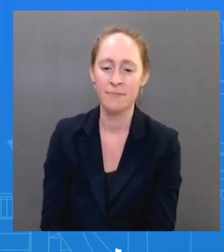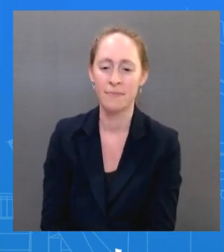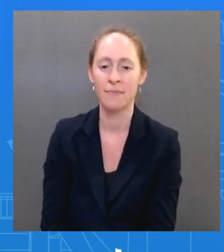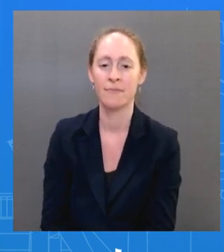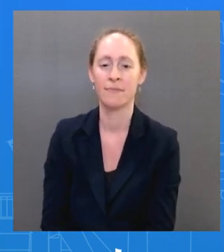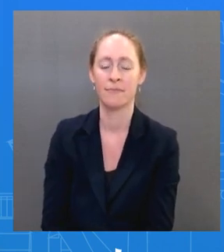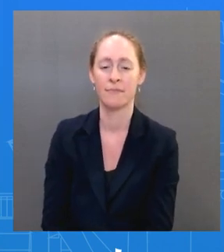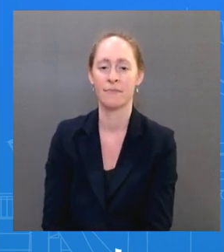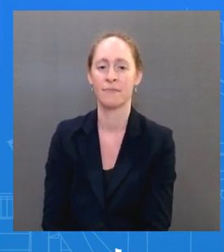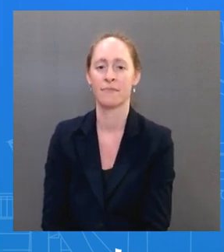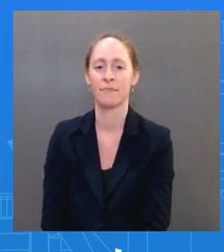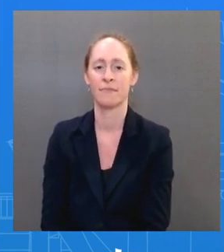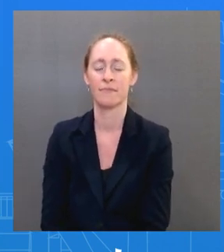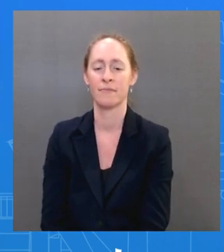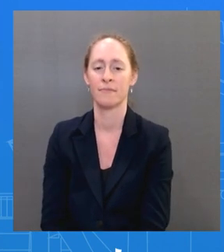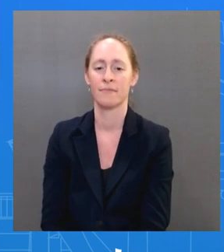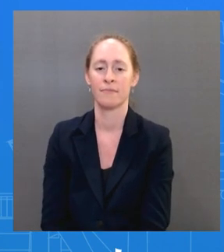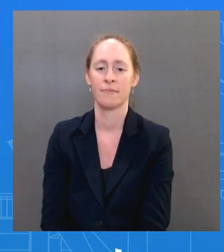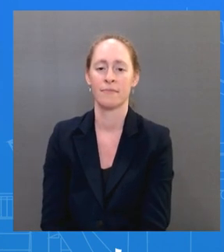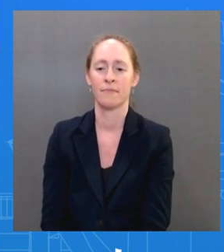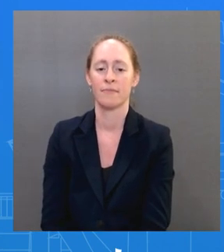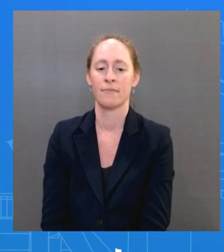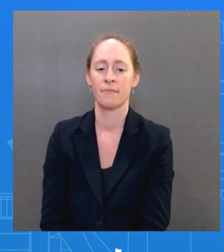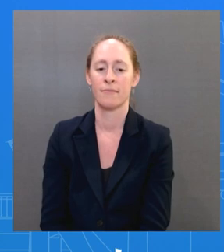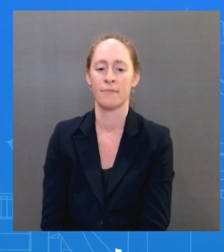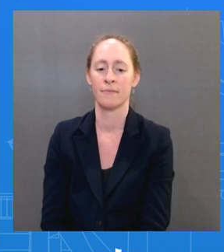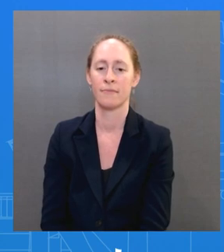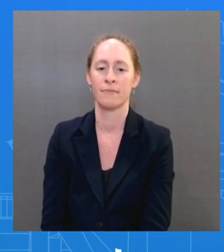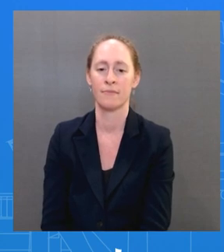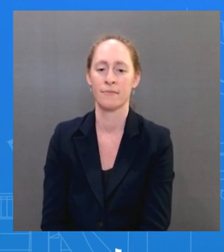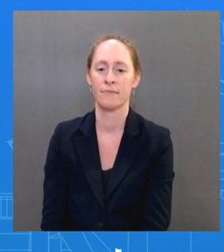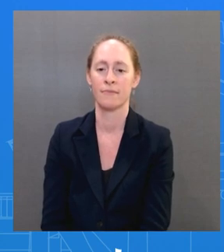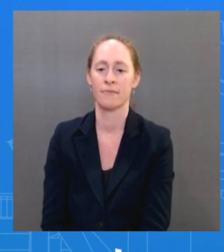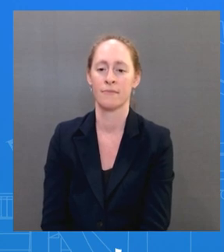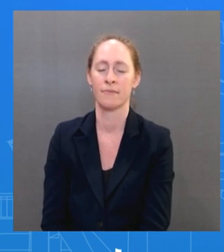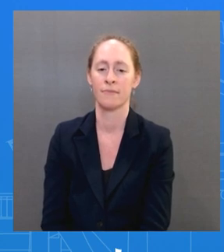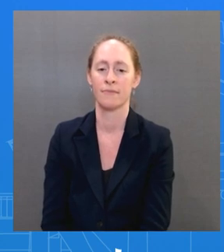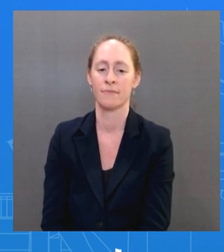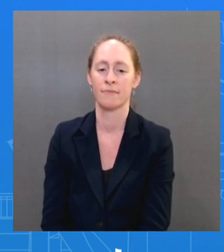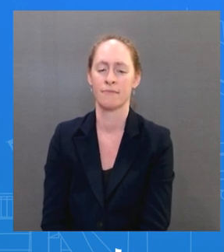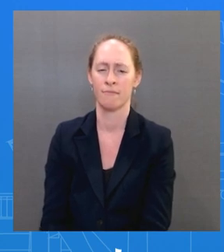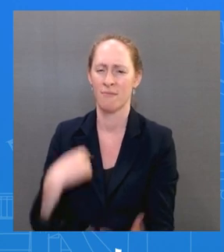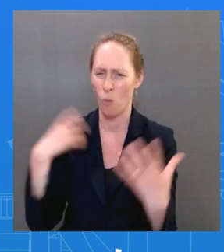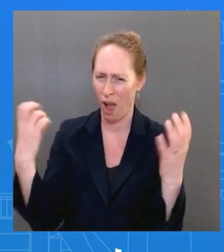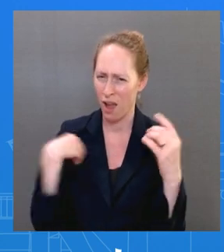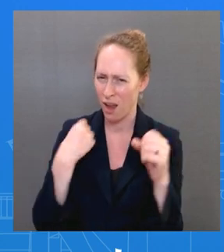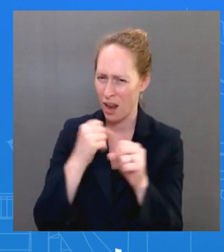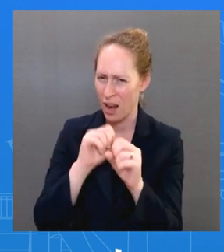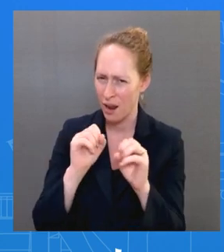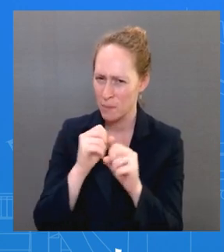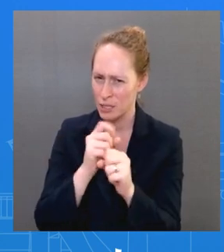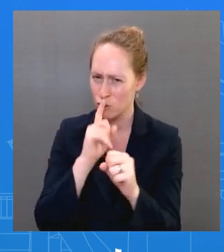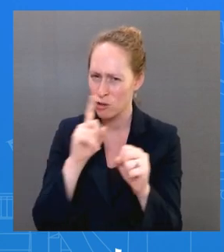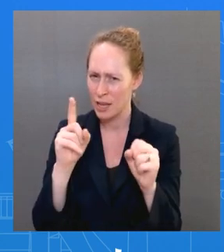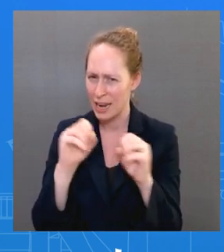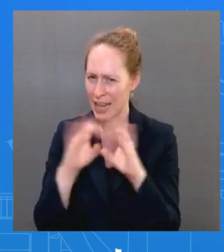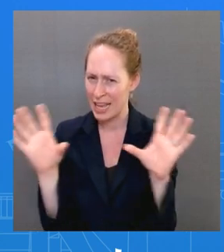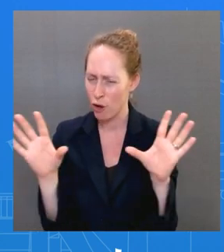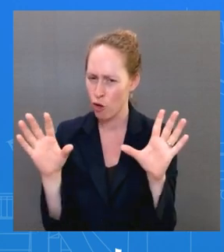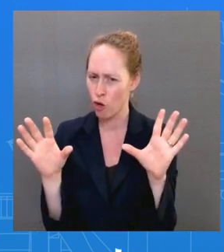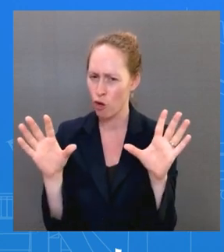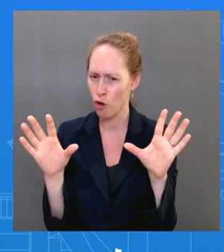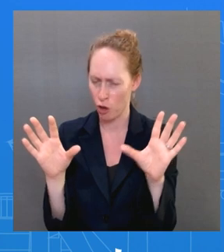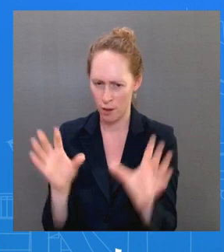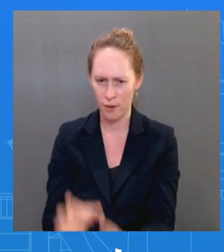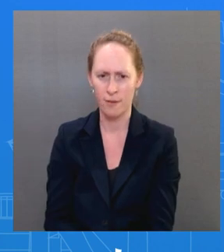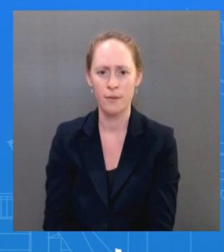Jumping on Steve's question, I just want to be clear. You're saying primarily the meetings have been virtually. Other people can be in a room on a virtual meeting.